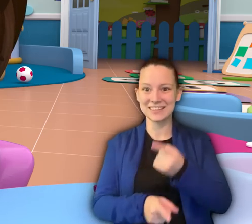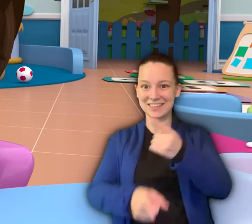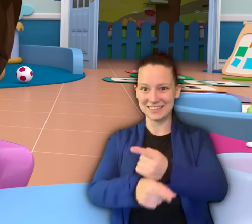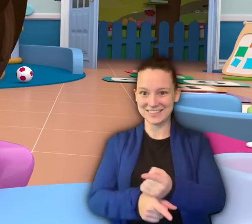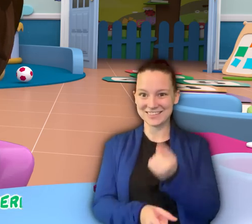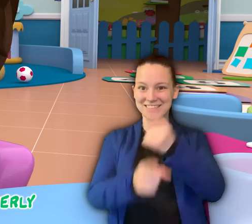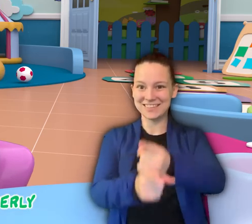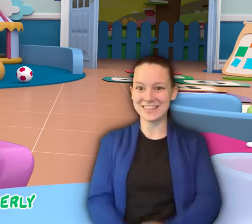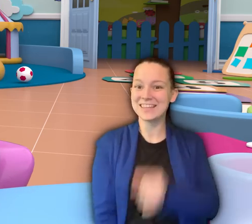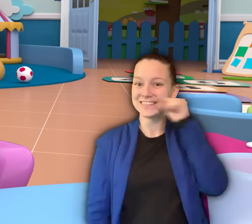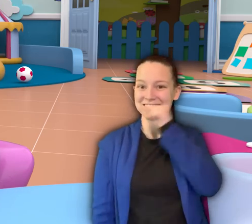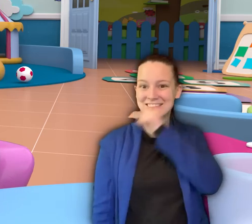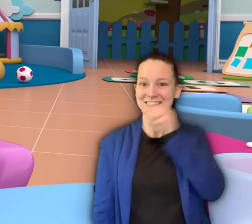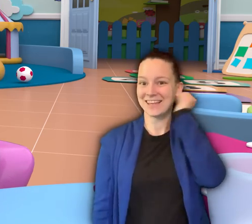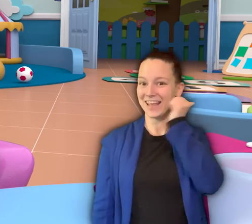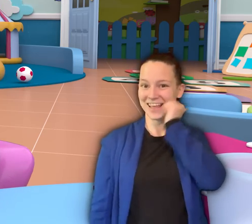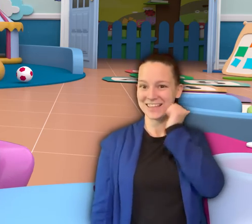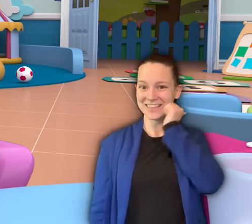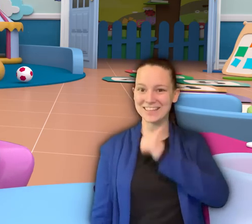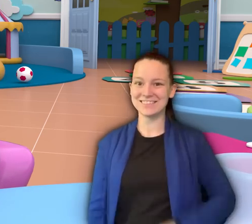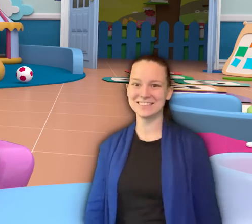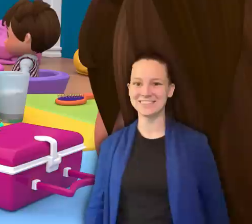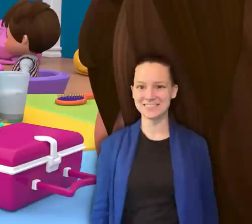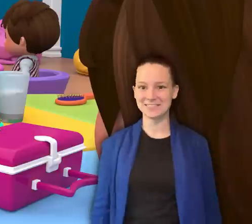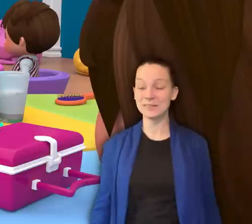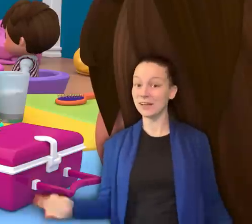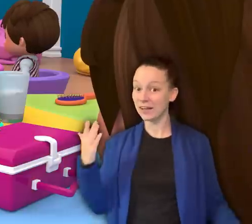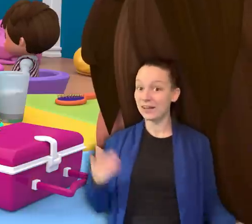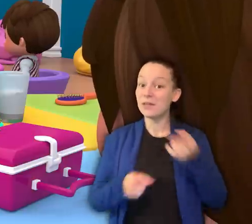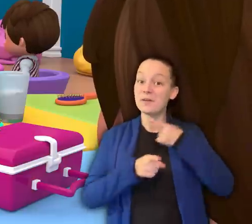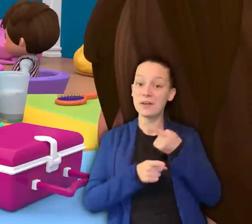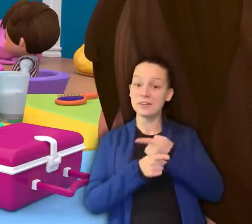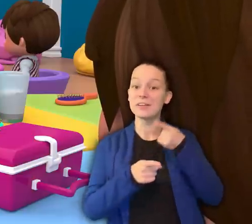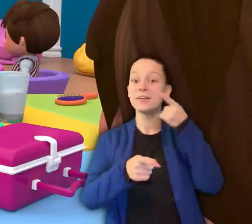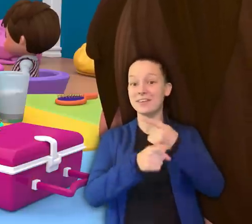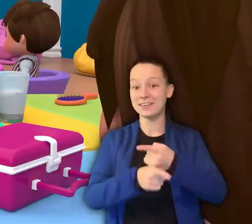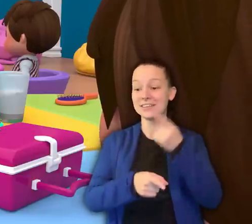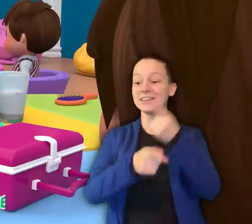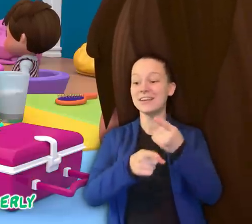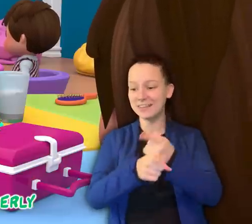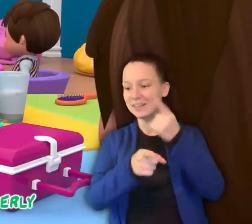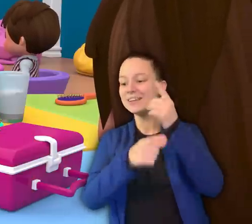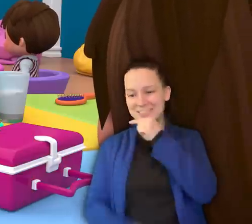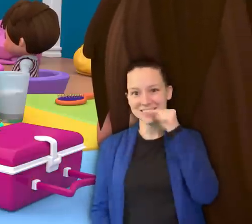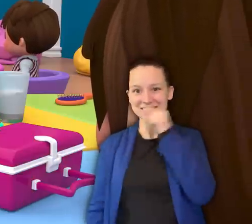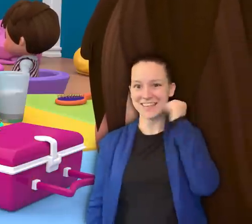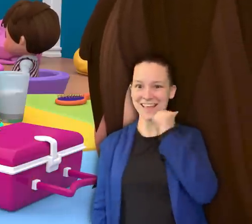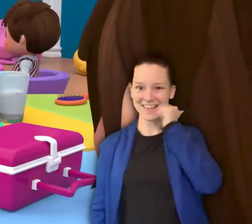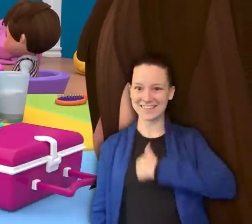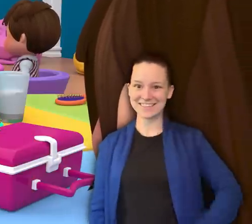properly properly properly brush it every day properly properly properly properly